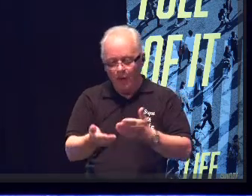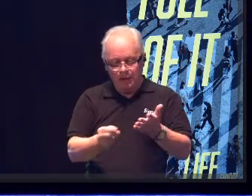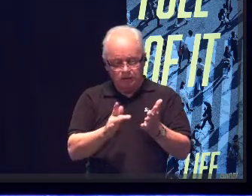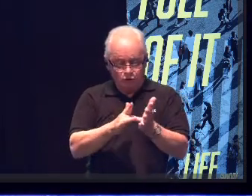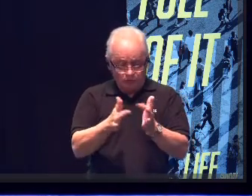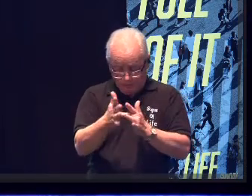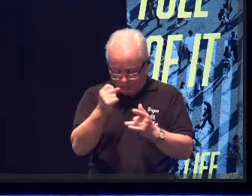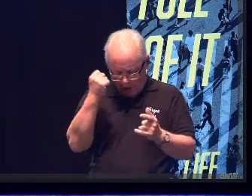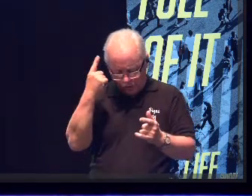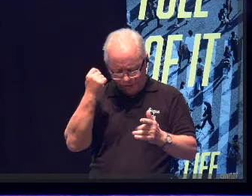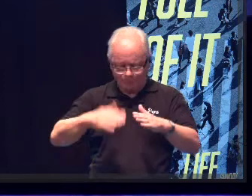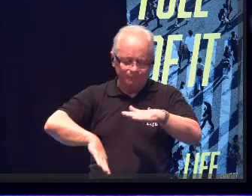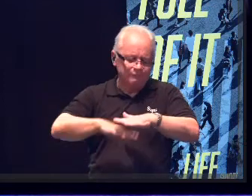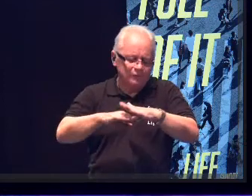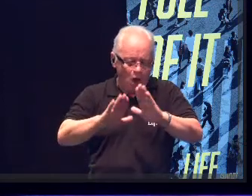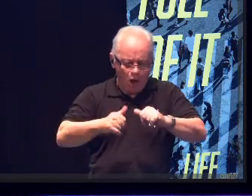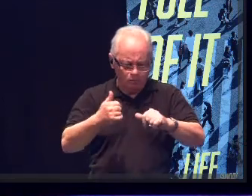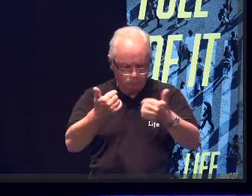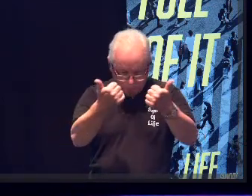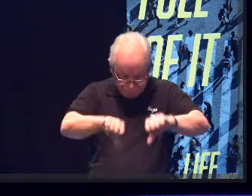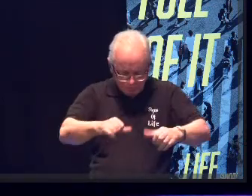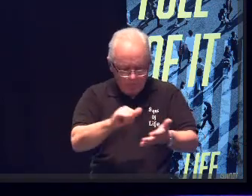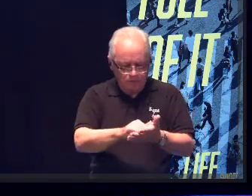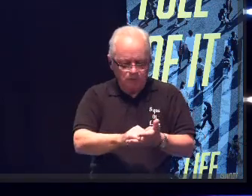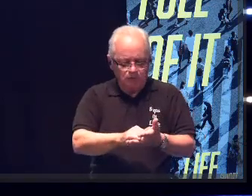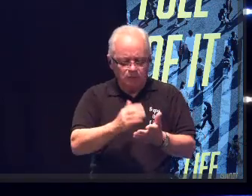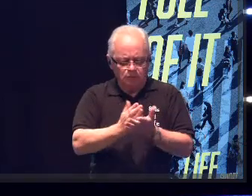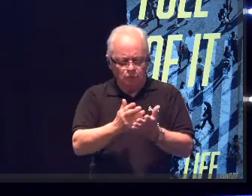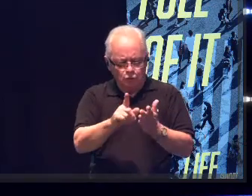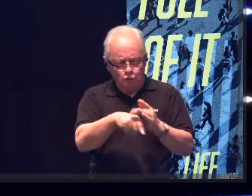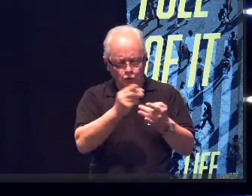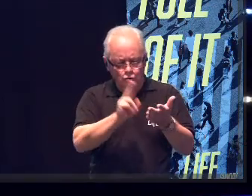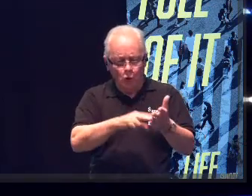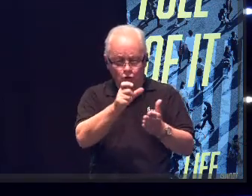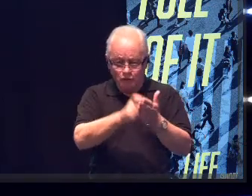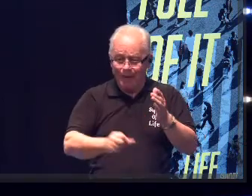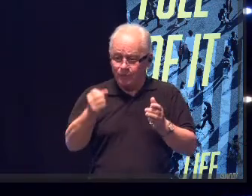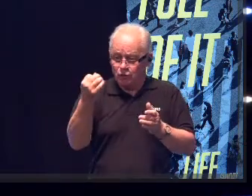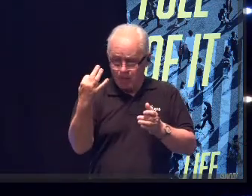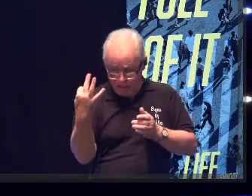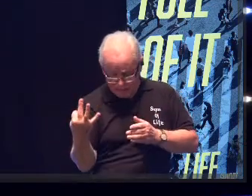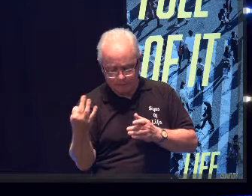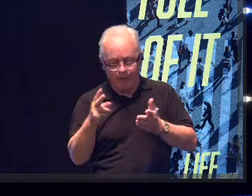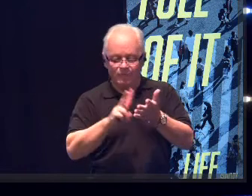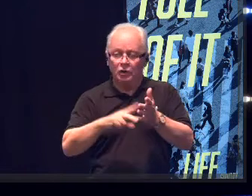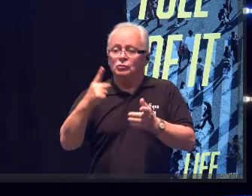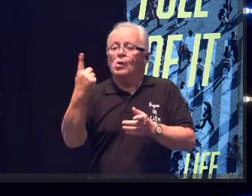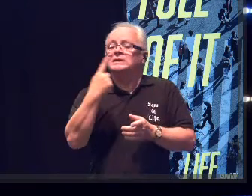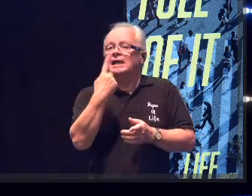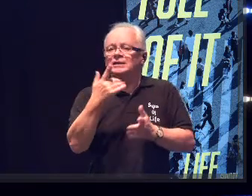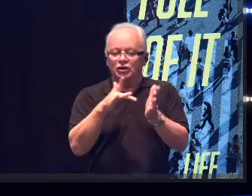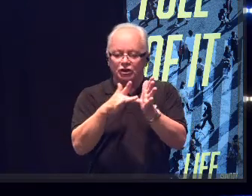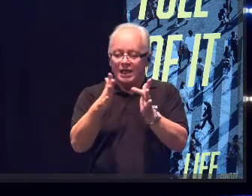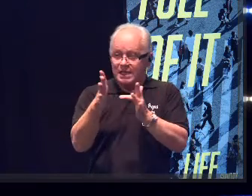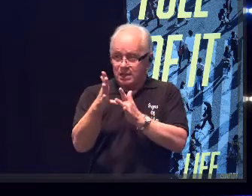with how to do this. And I'm sure you're familiar with it. John chapter 8, verse 1 says, Jesus